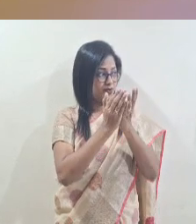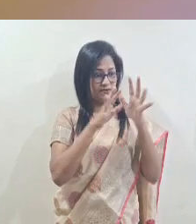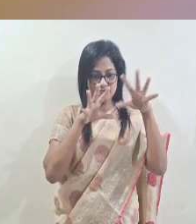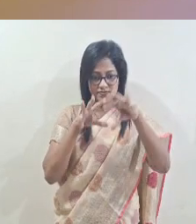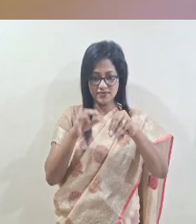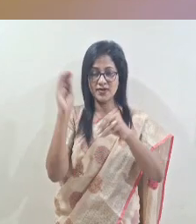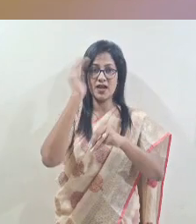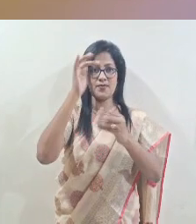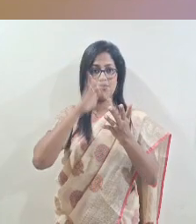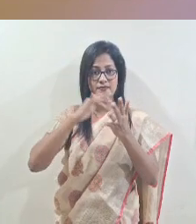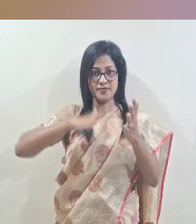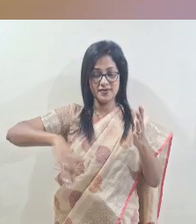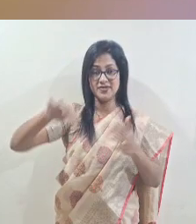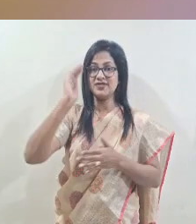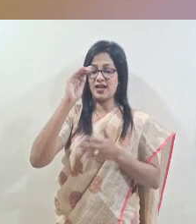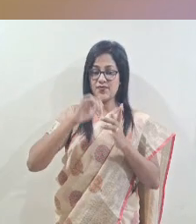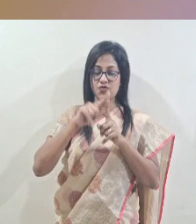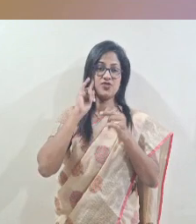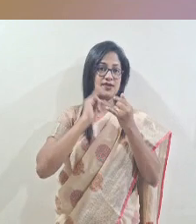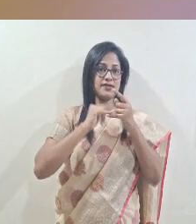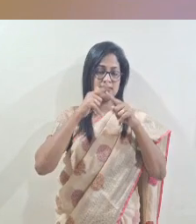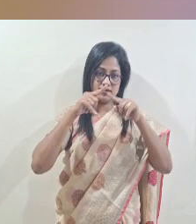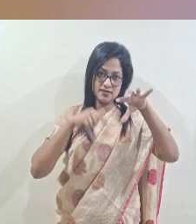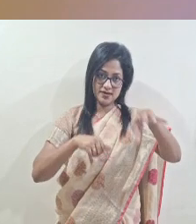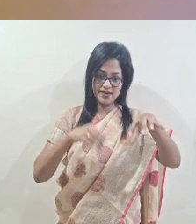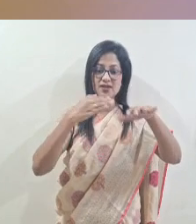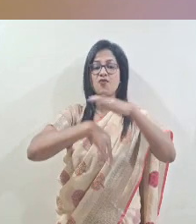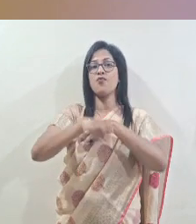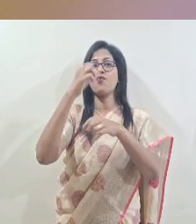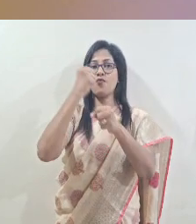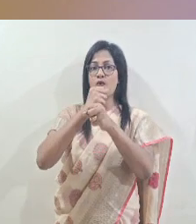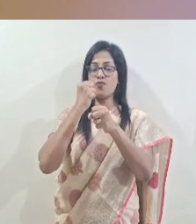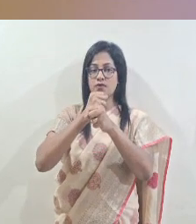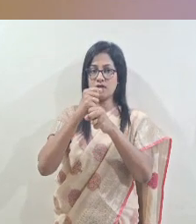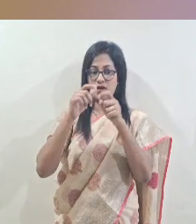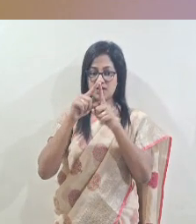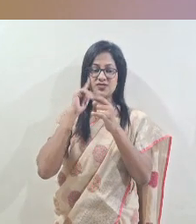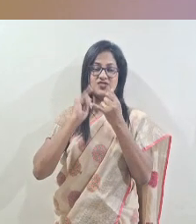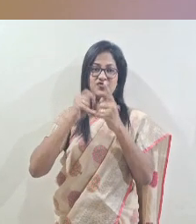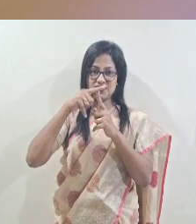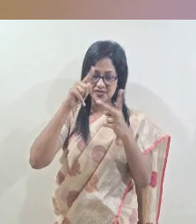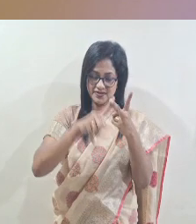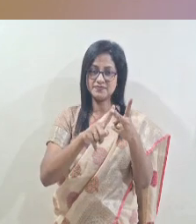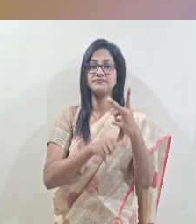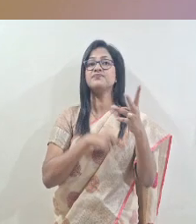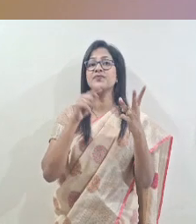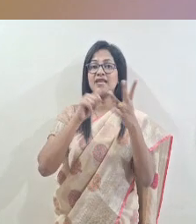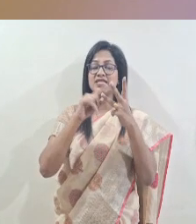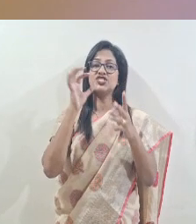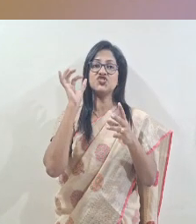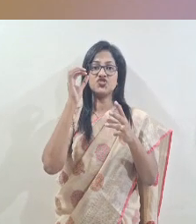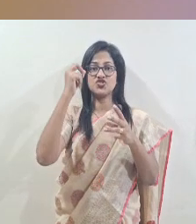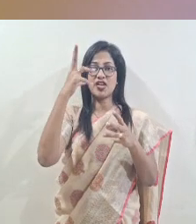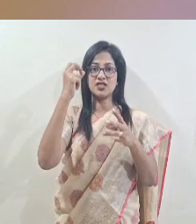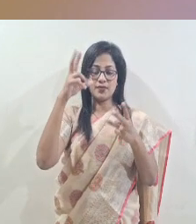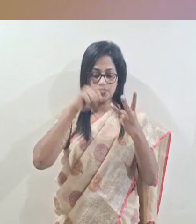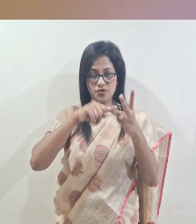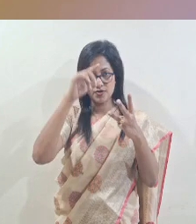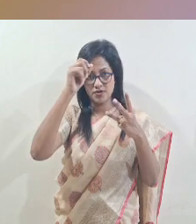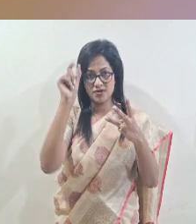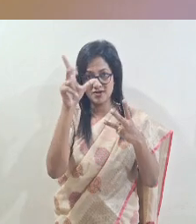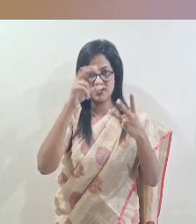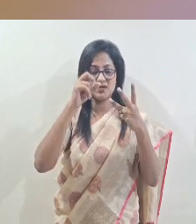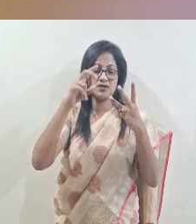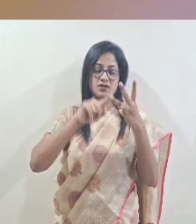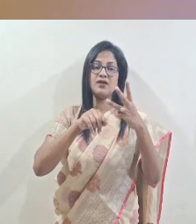First is in Nagpur district, second in Gondia district, third we got in Chandrapur district, and fourth in